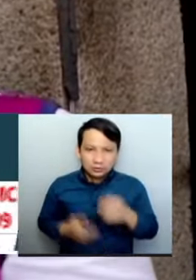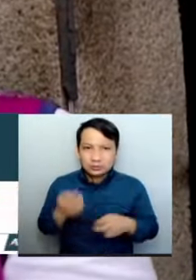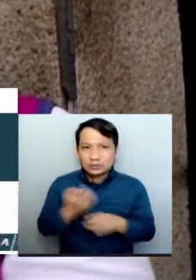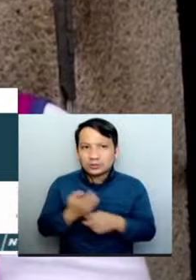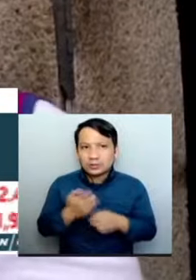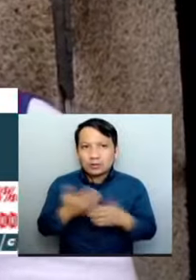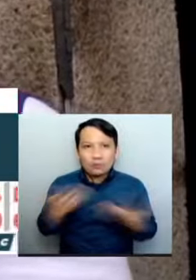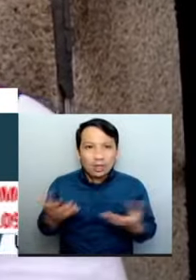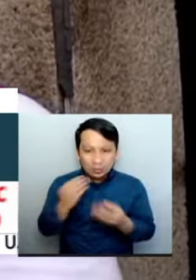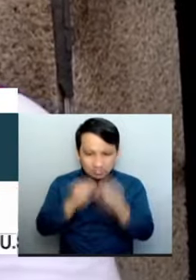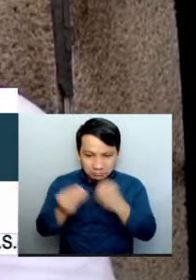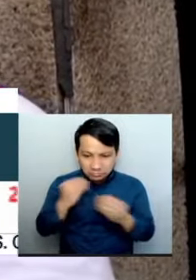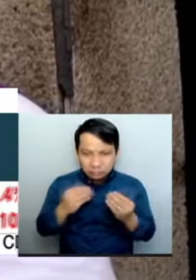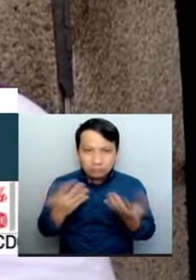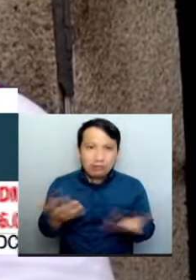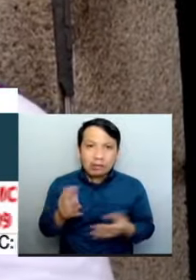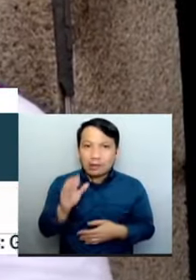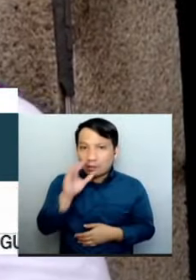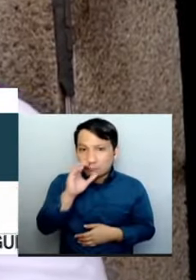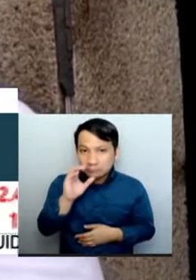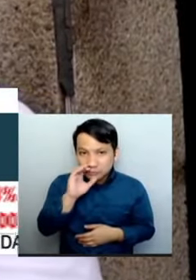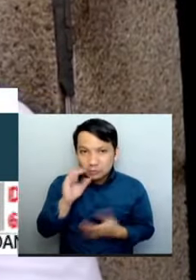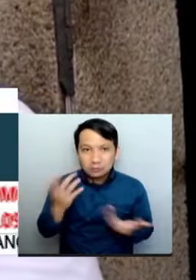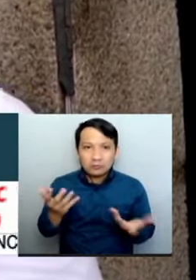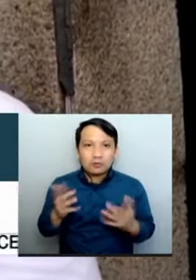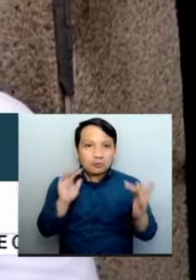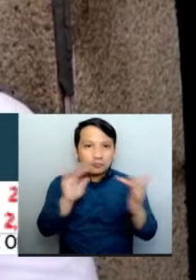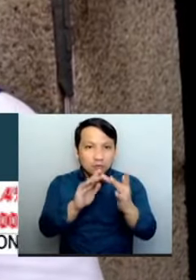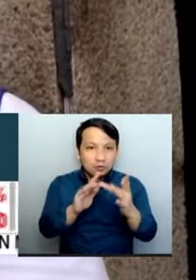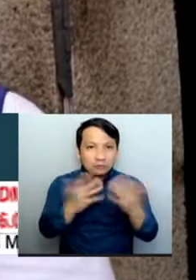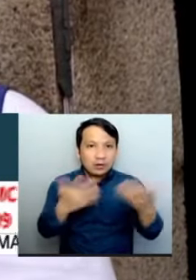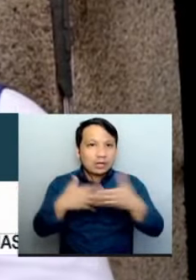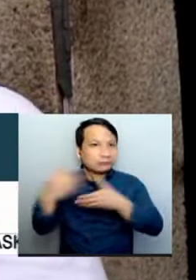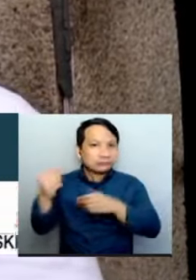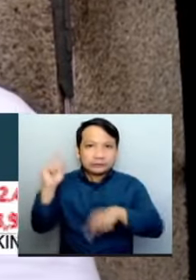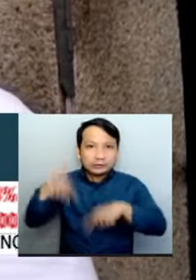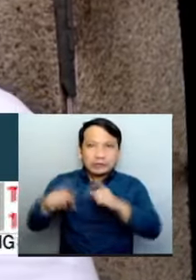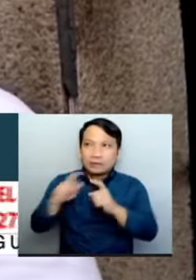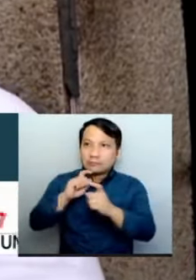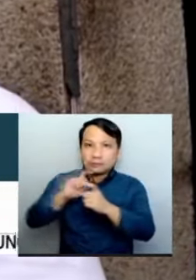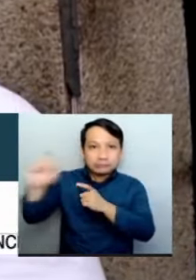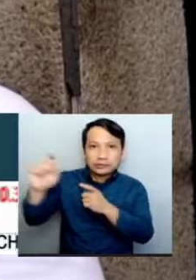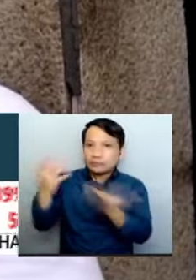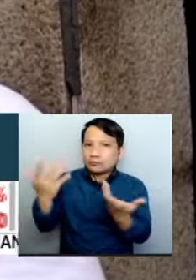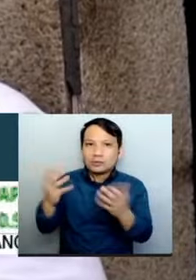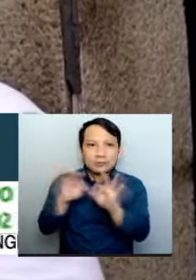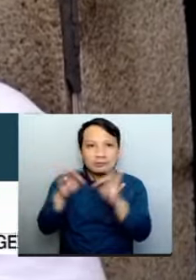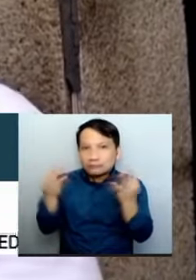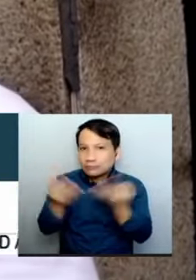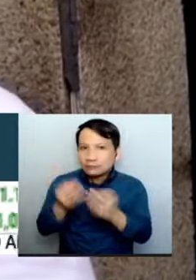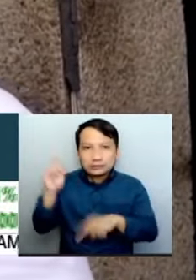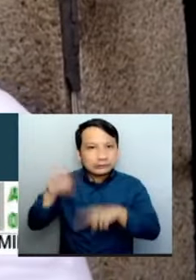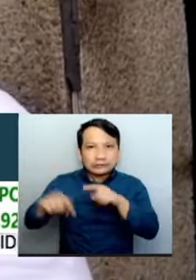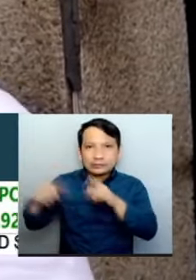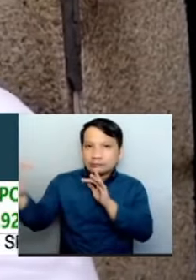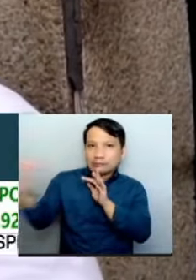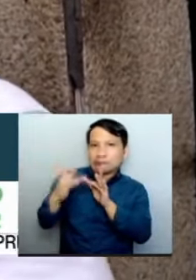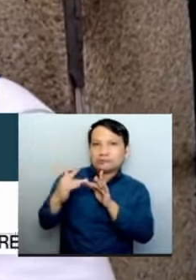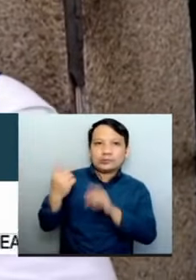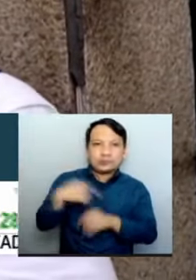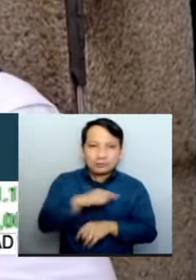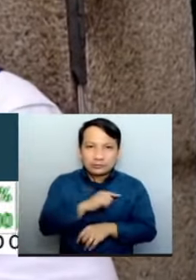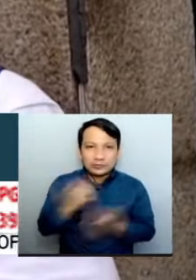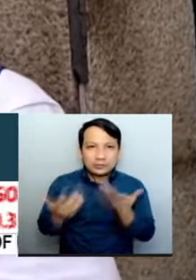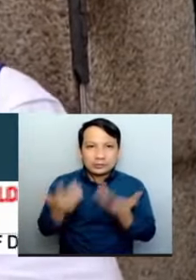or drinks anymore, as we had no contact with the outside world. The family and relatives cannot contact us. They must be